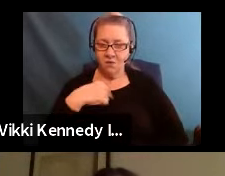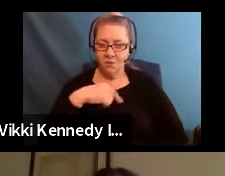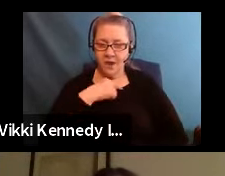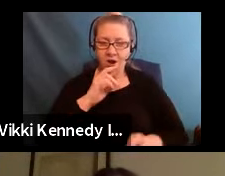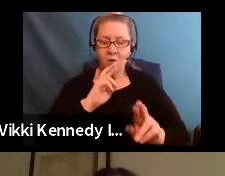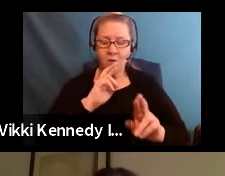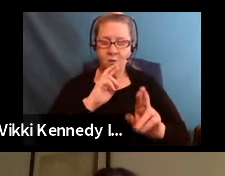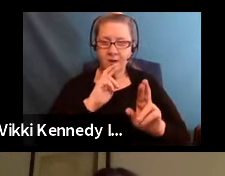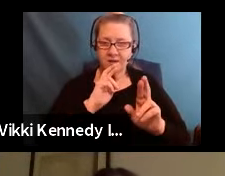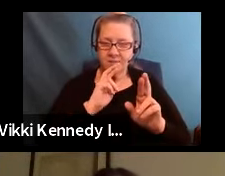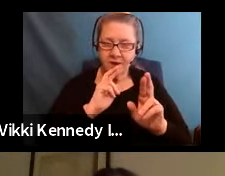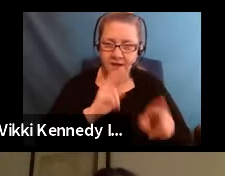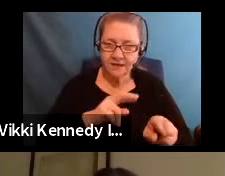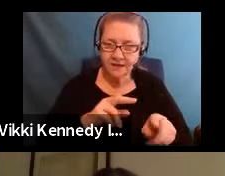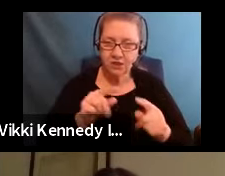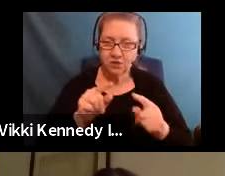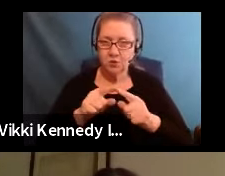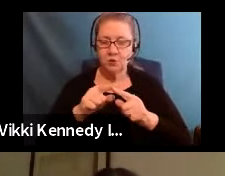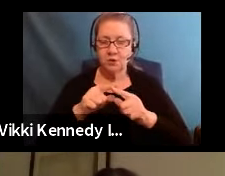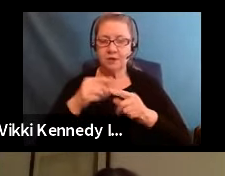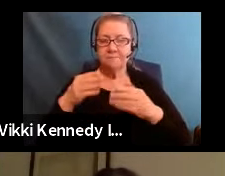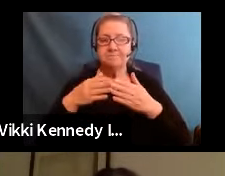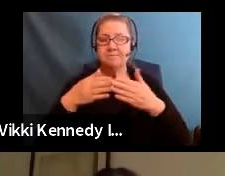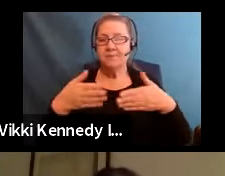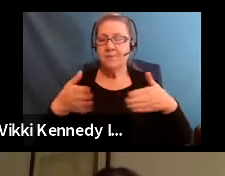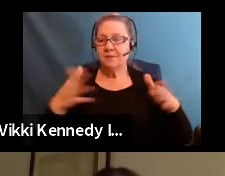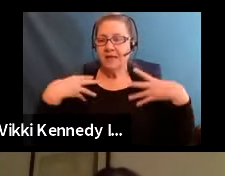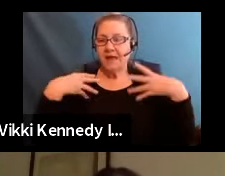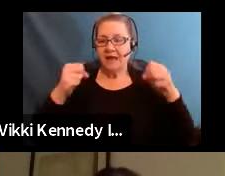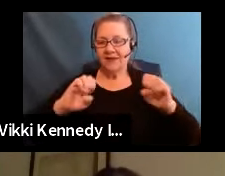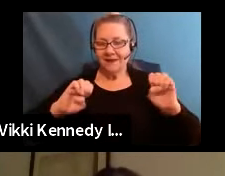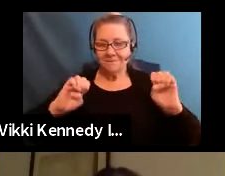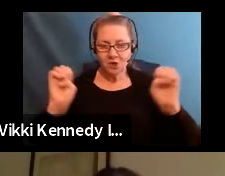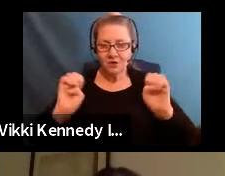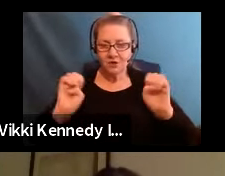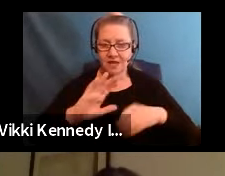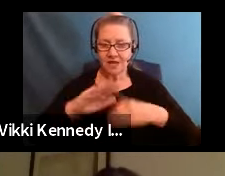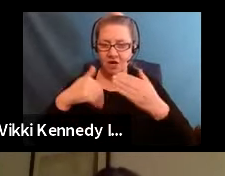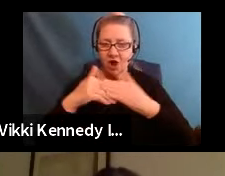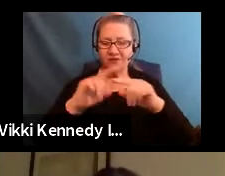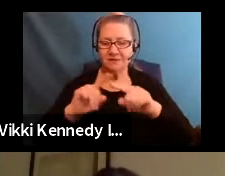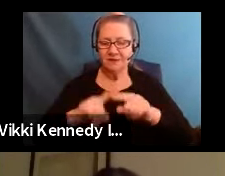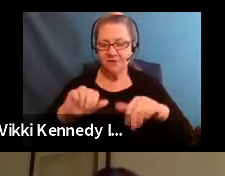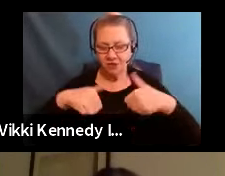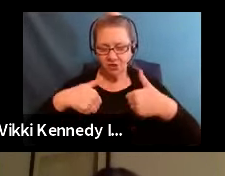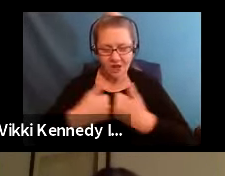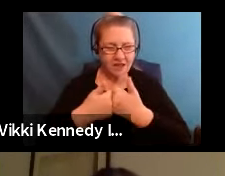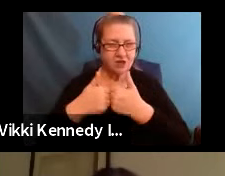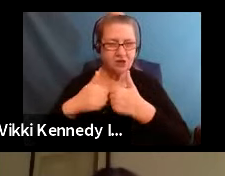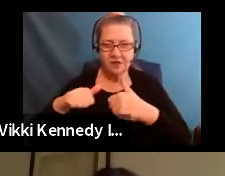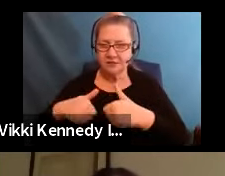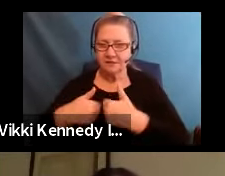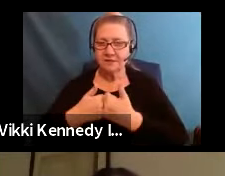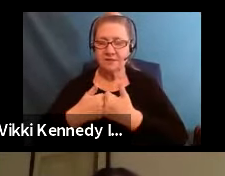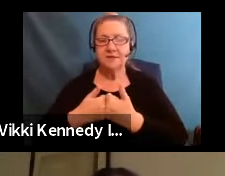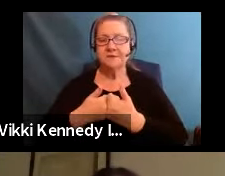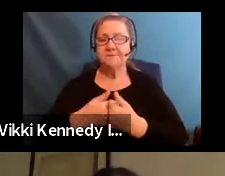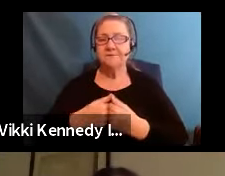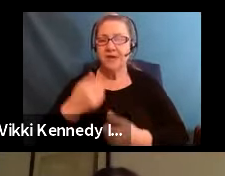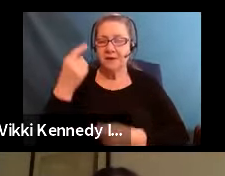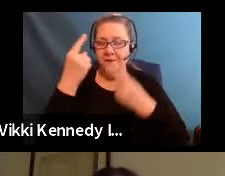responding to the public health emergency and the challenges that we're facing in terms of thinking